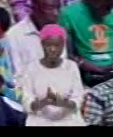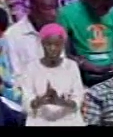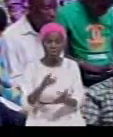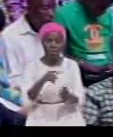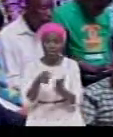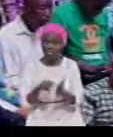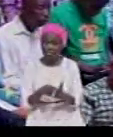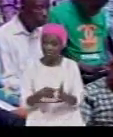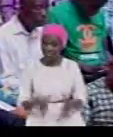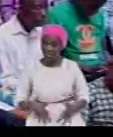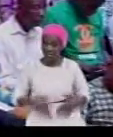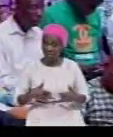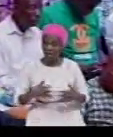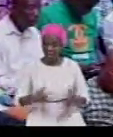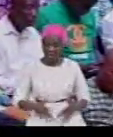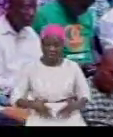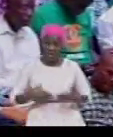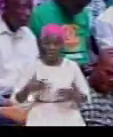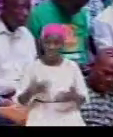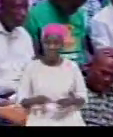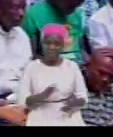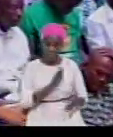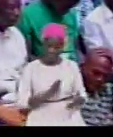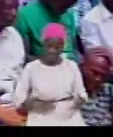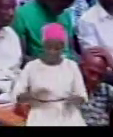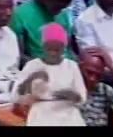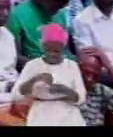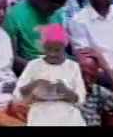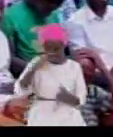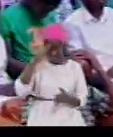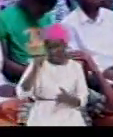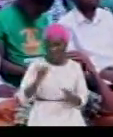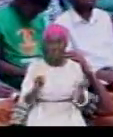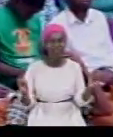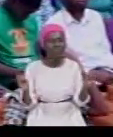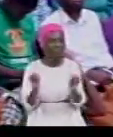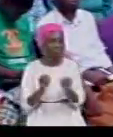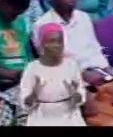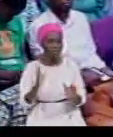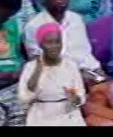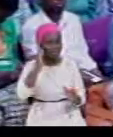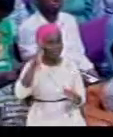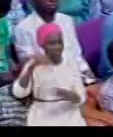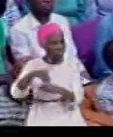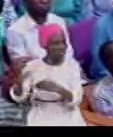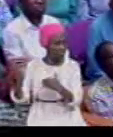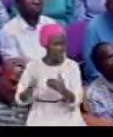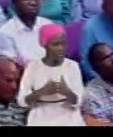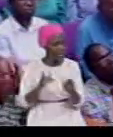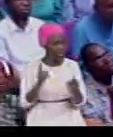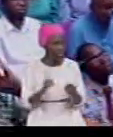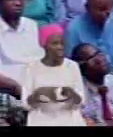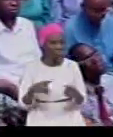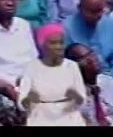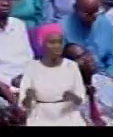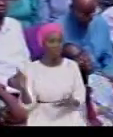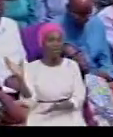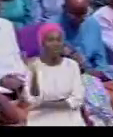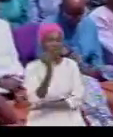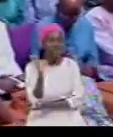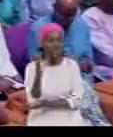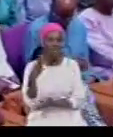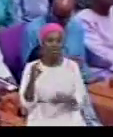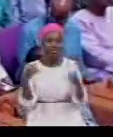of Christ in man, nothing will send you back to the wilderness of sinning anymore